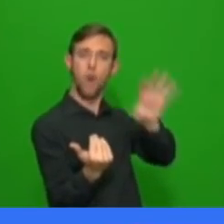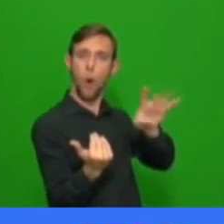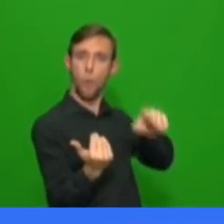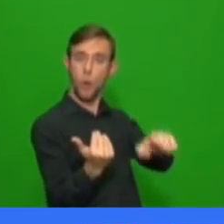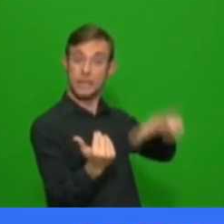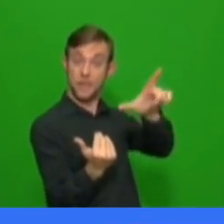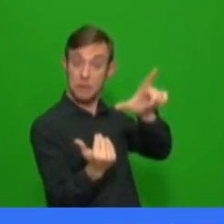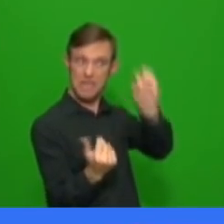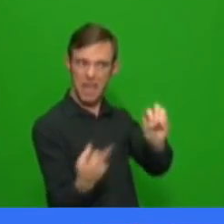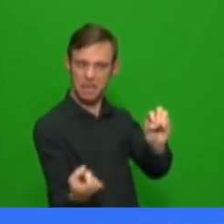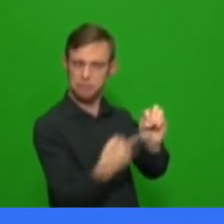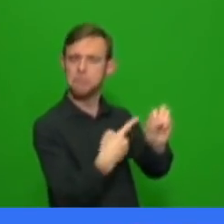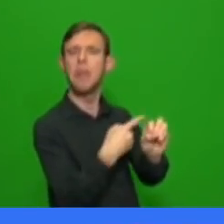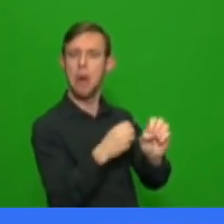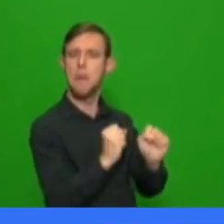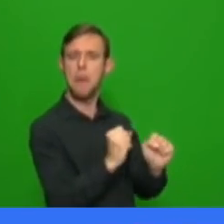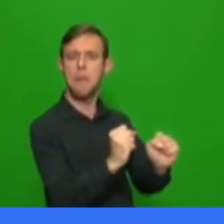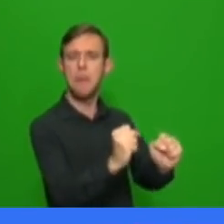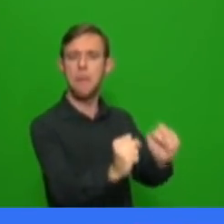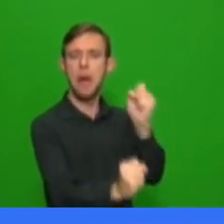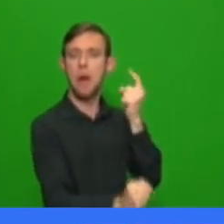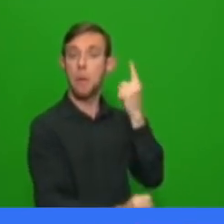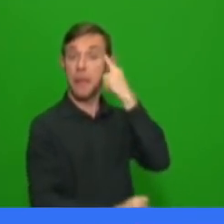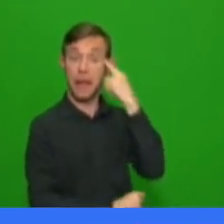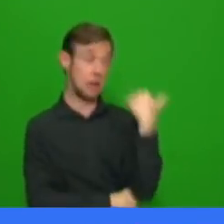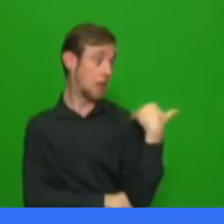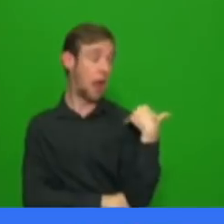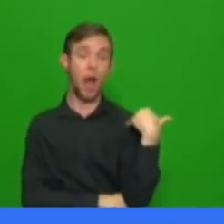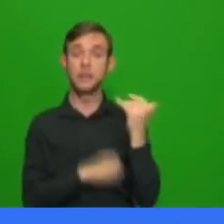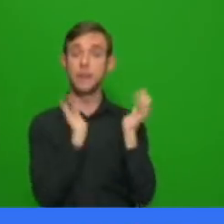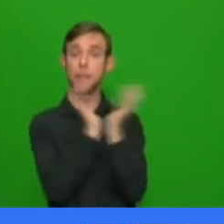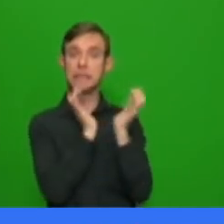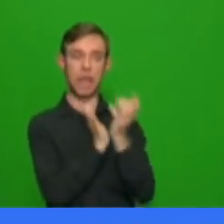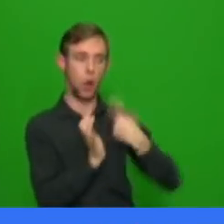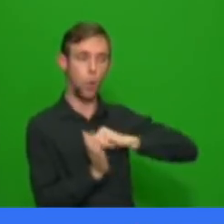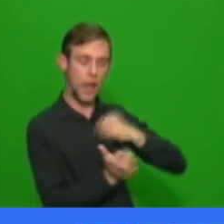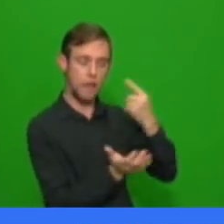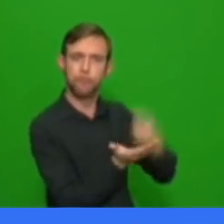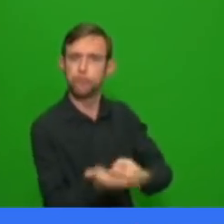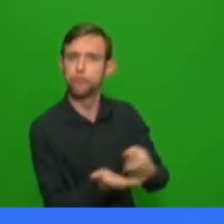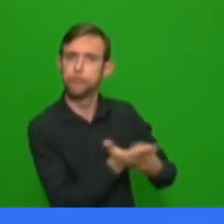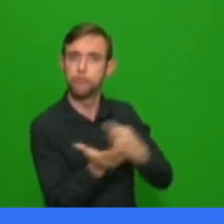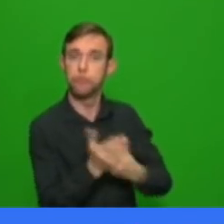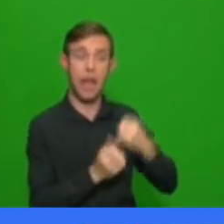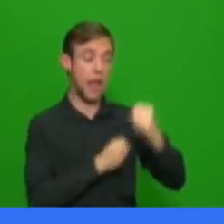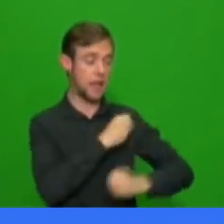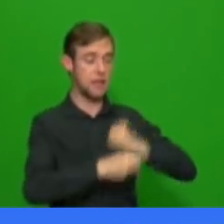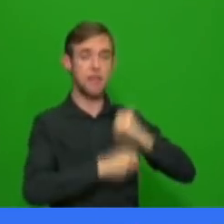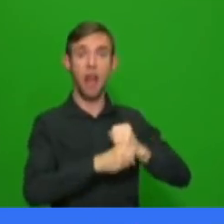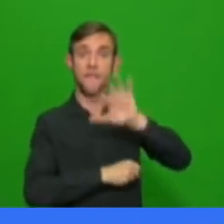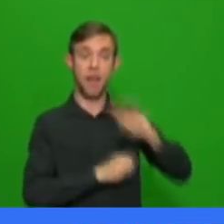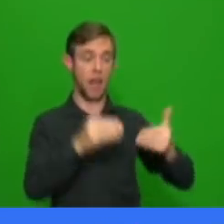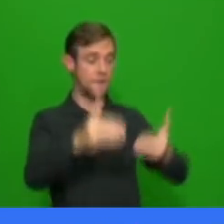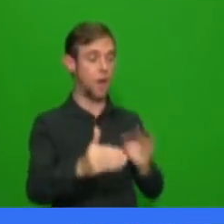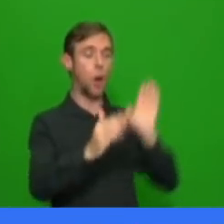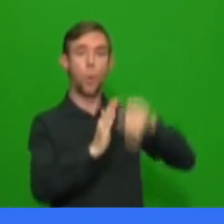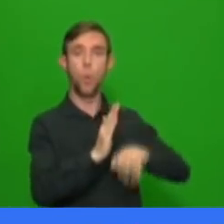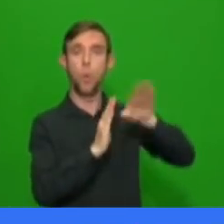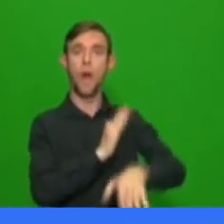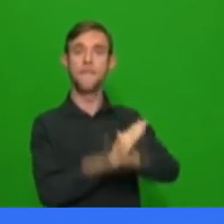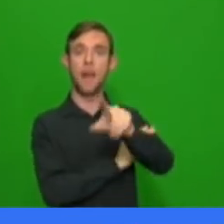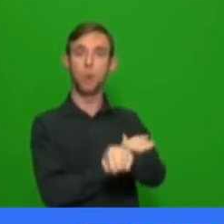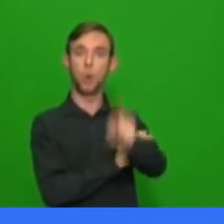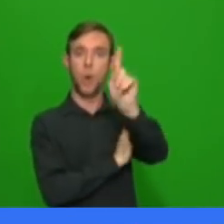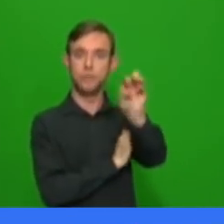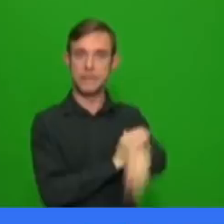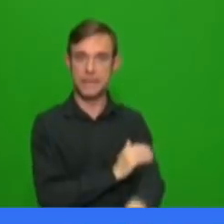movements. Since our last meeting, 5-year break-even rates increased to 5.1% and